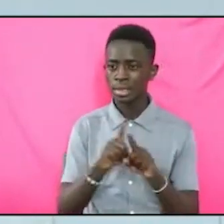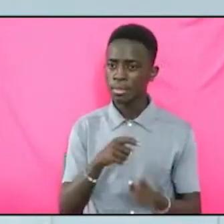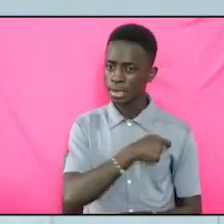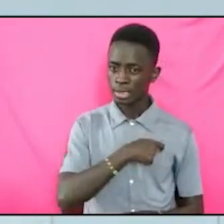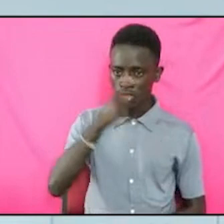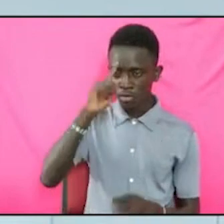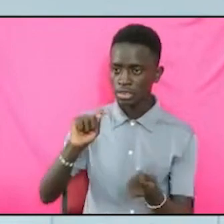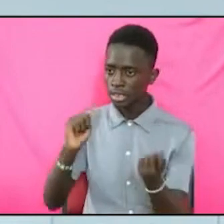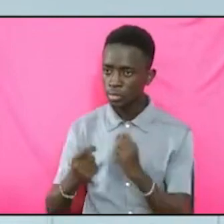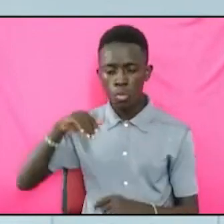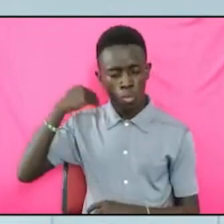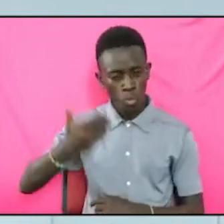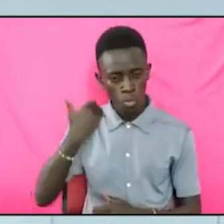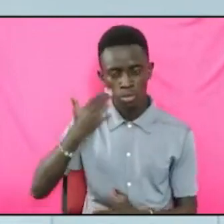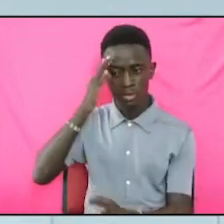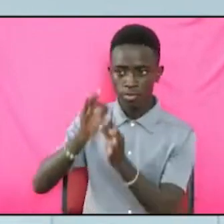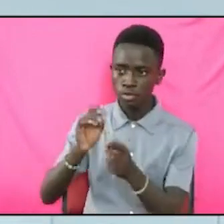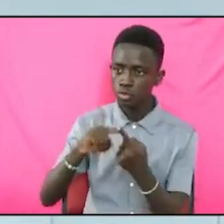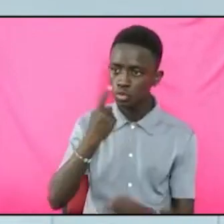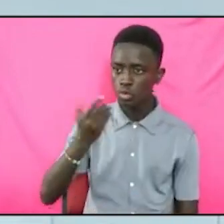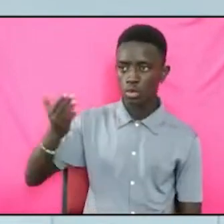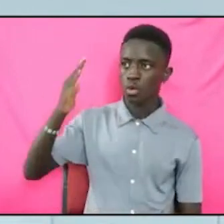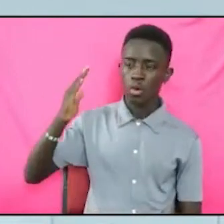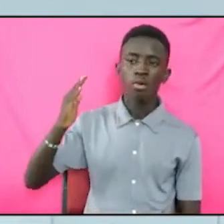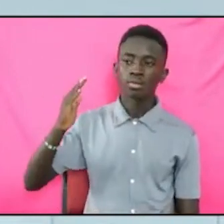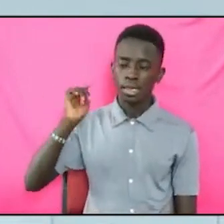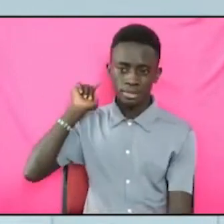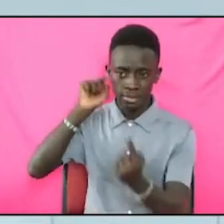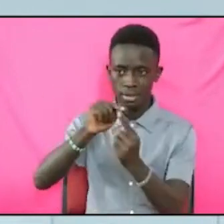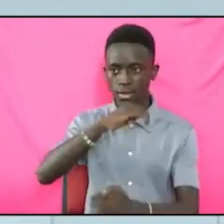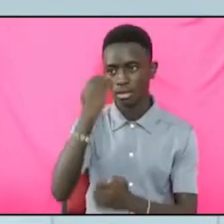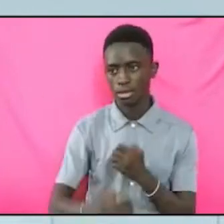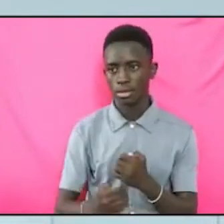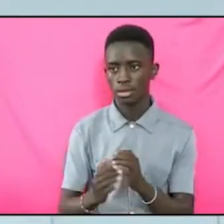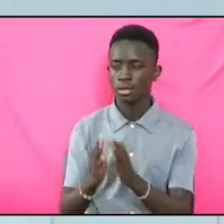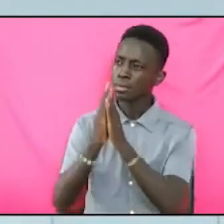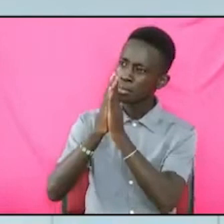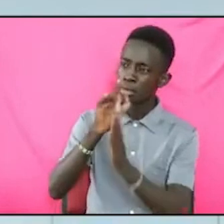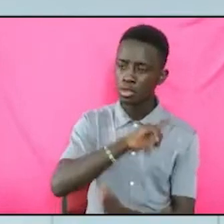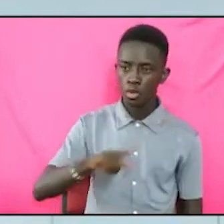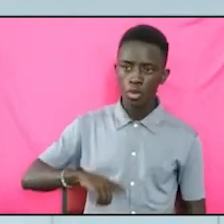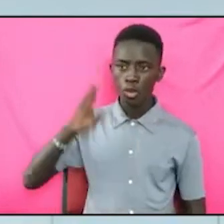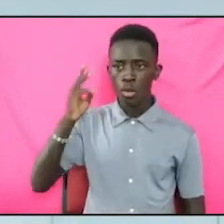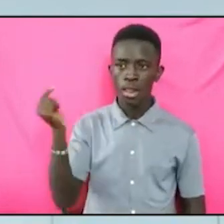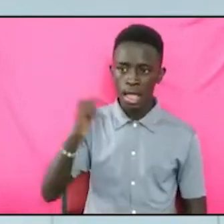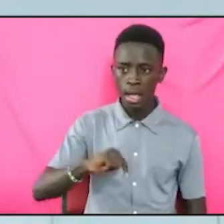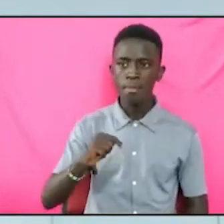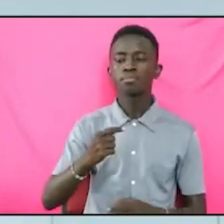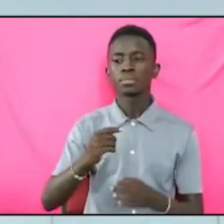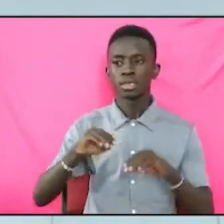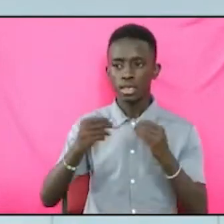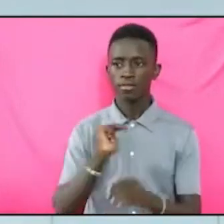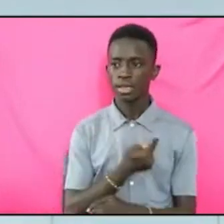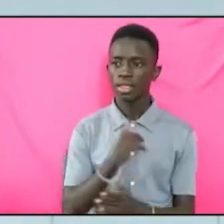him no matter what happens, even to the very end. And I pray that the Lord helps us and gives us that strong faith to